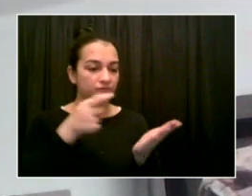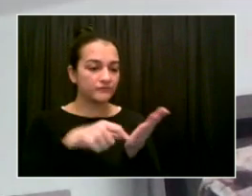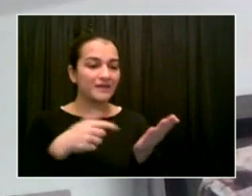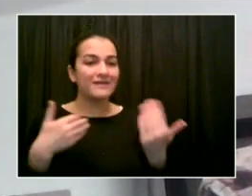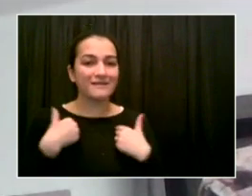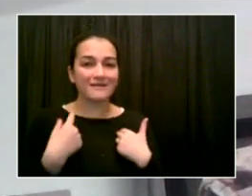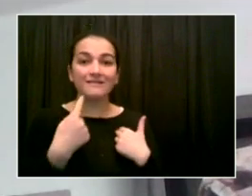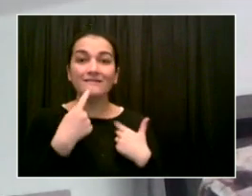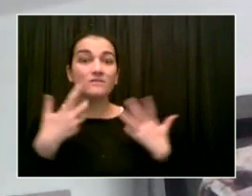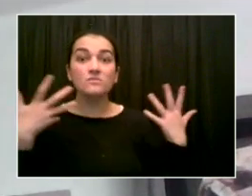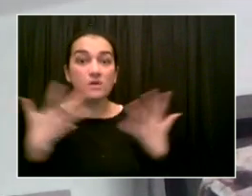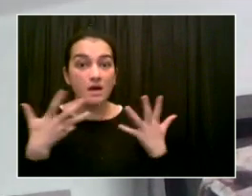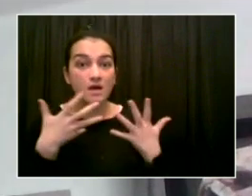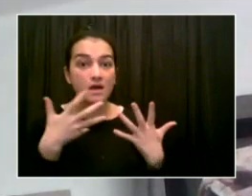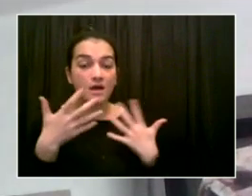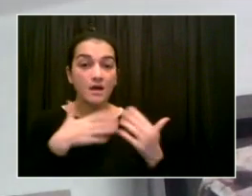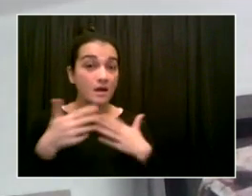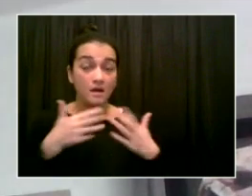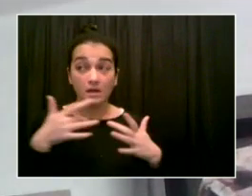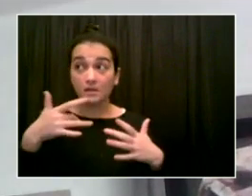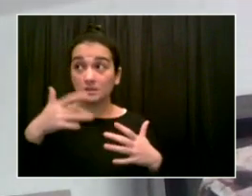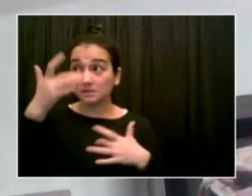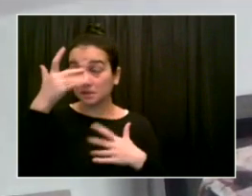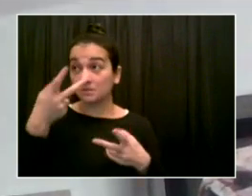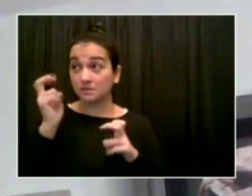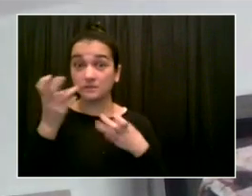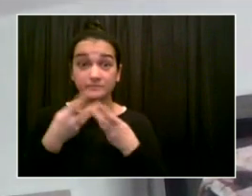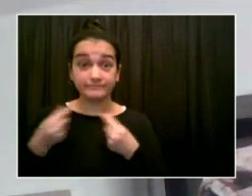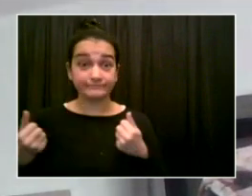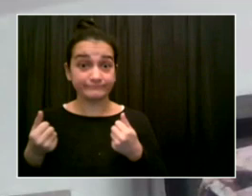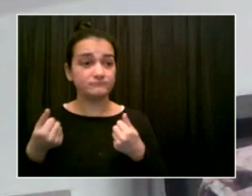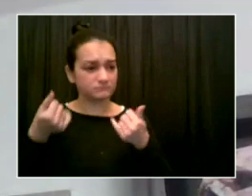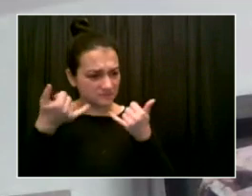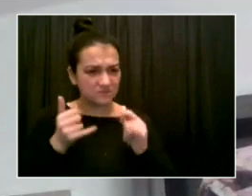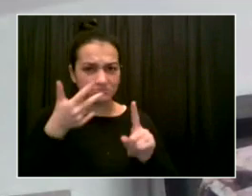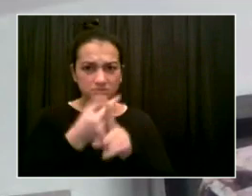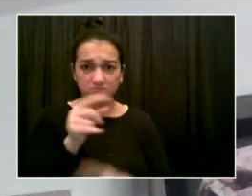an infection with COVID have more immunity